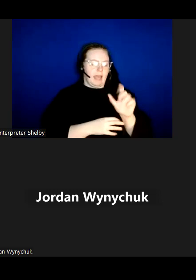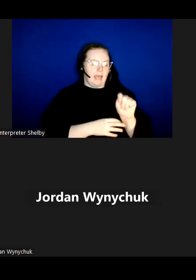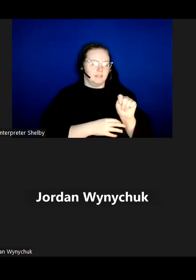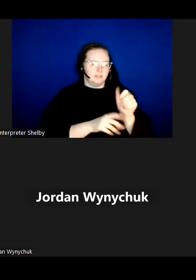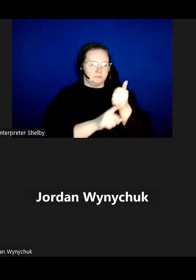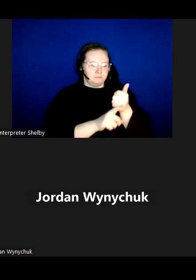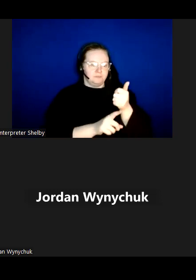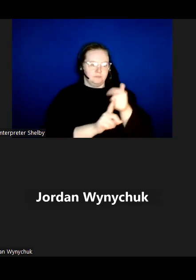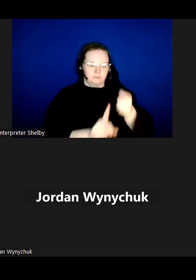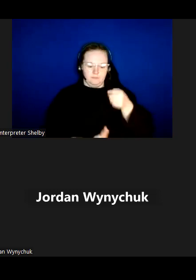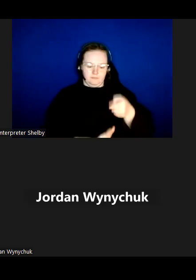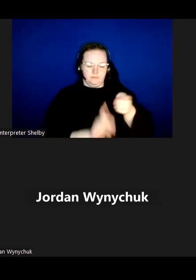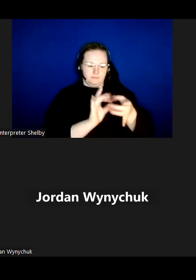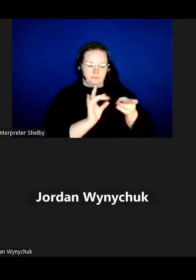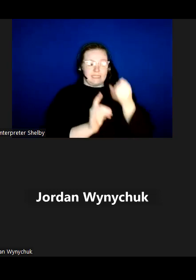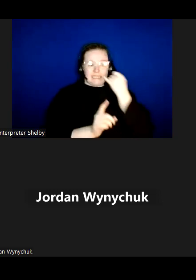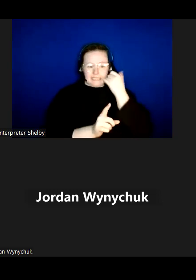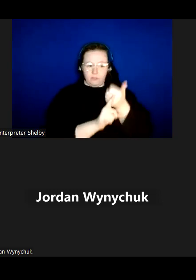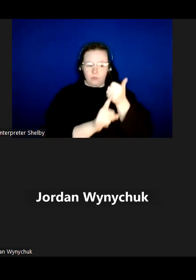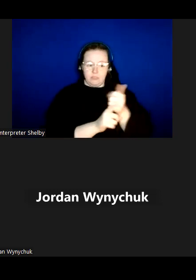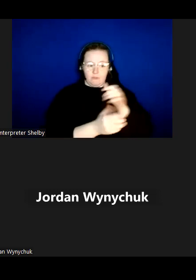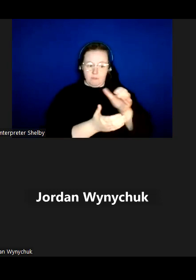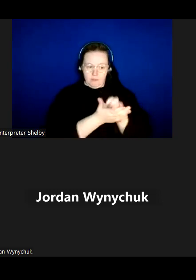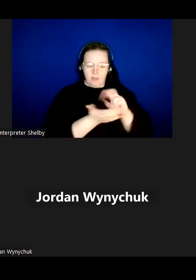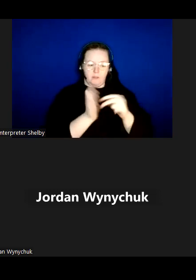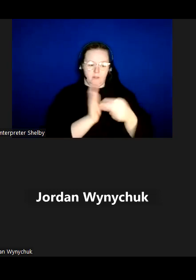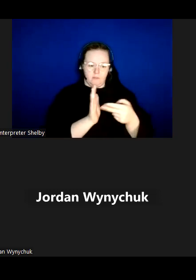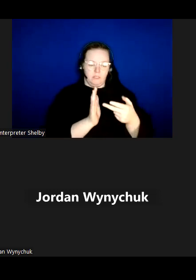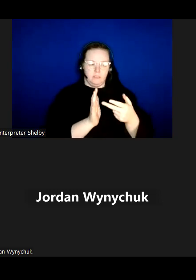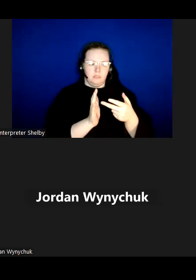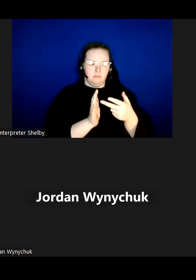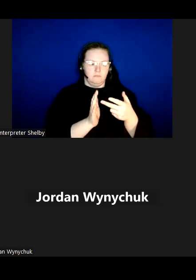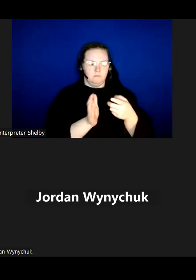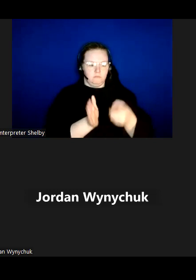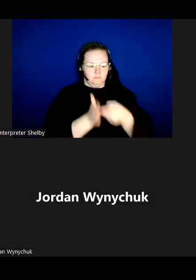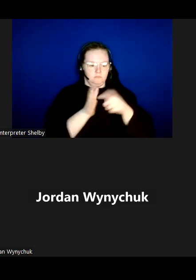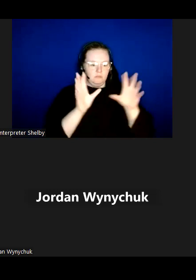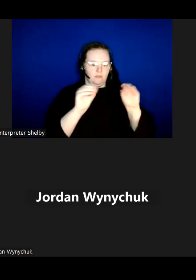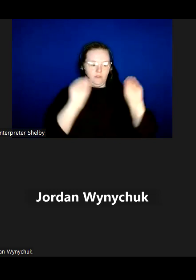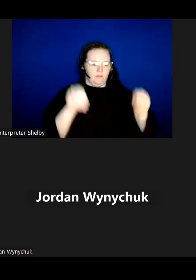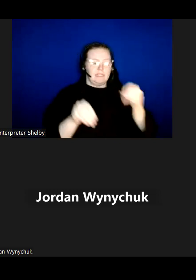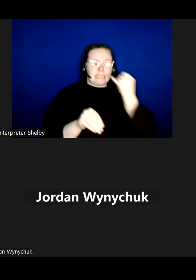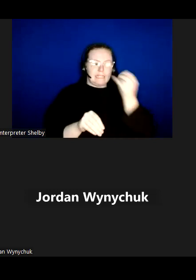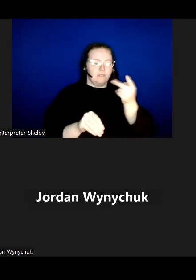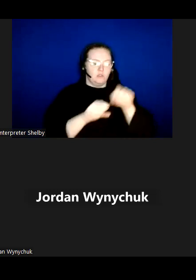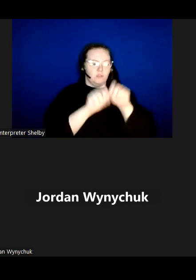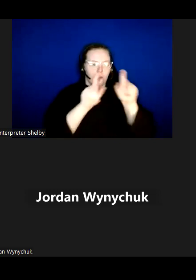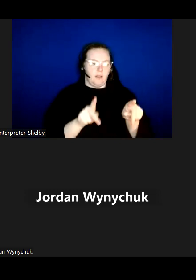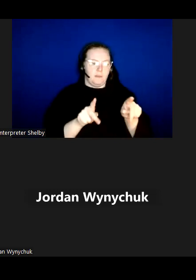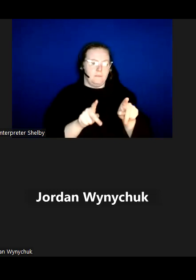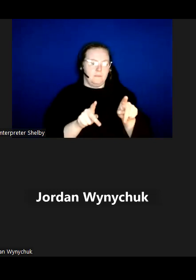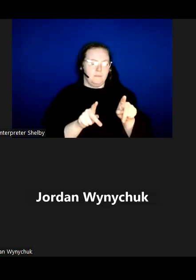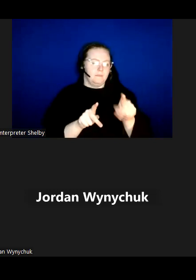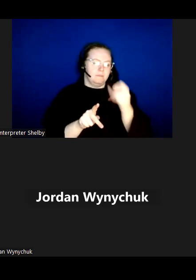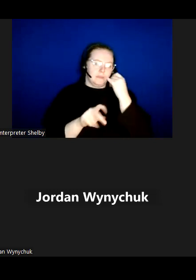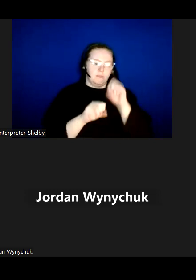specifically states if you are married, you are entitled to 50% of the relationship if the relationship dissolves or if